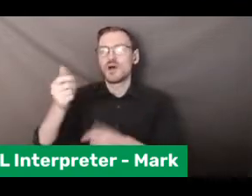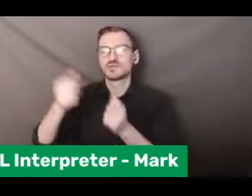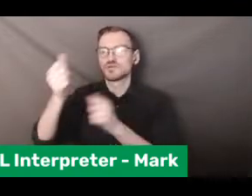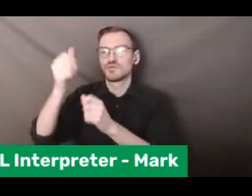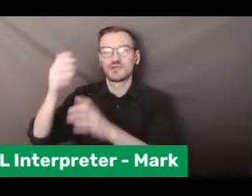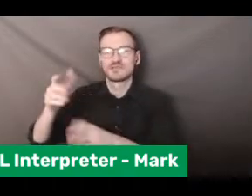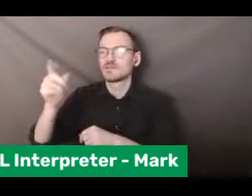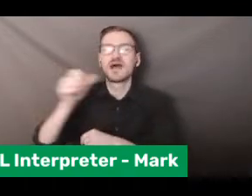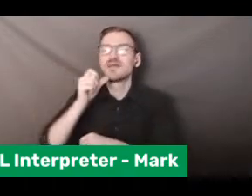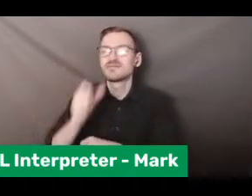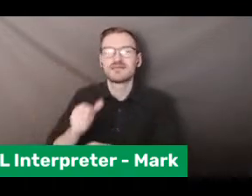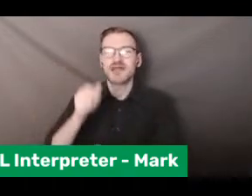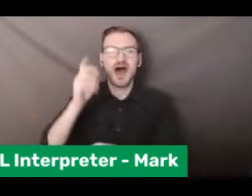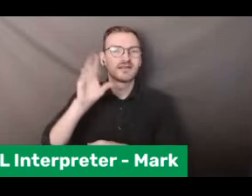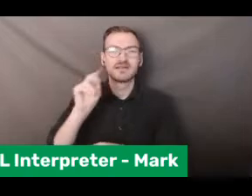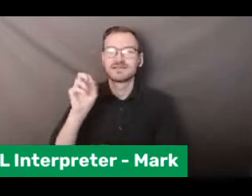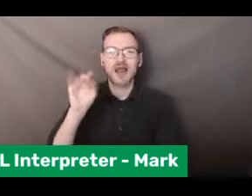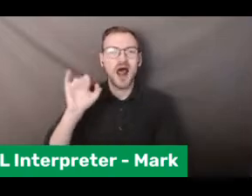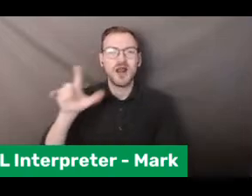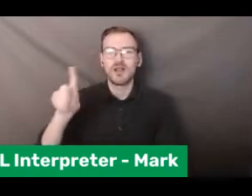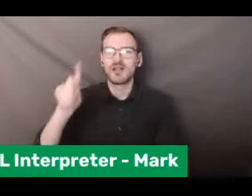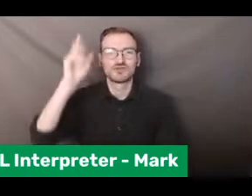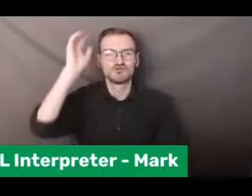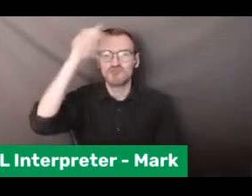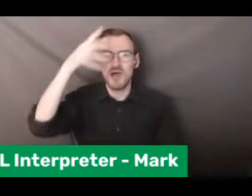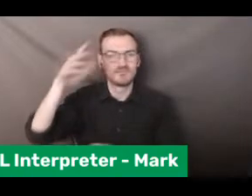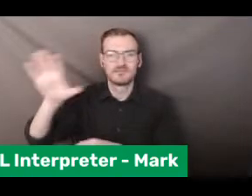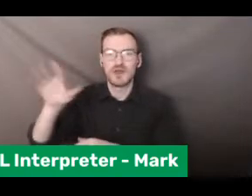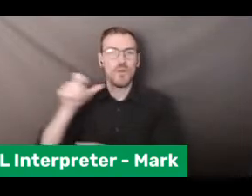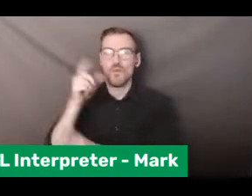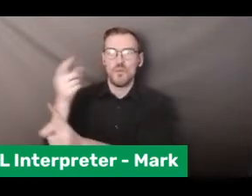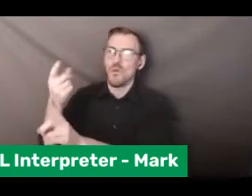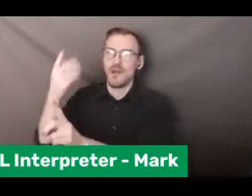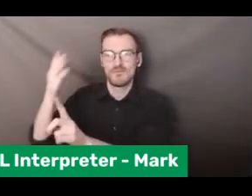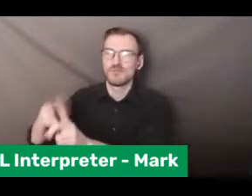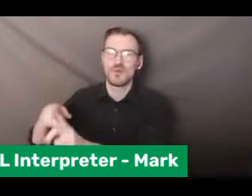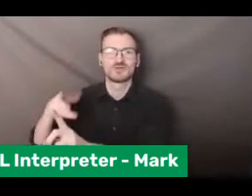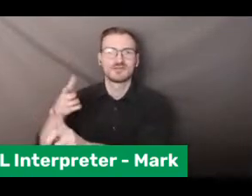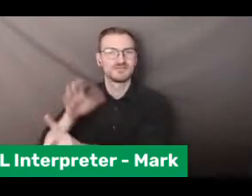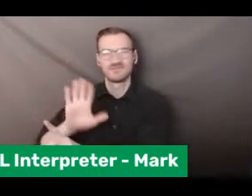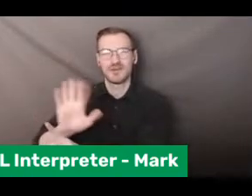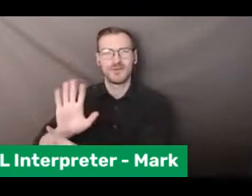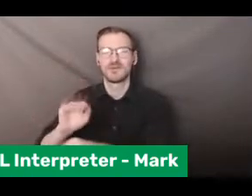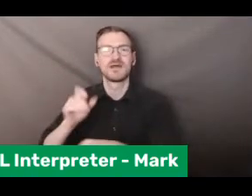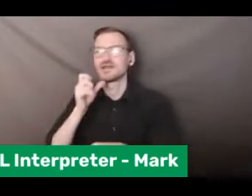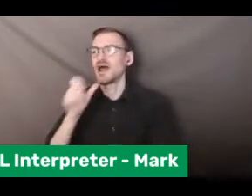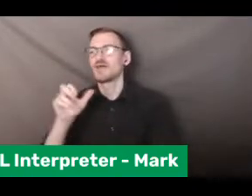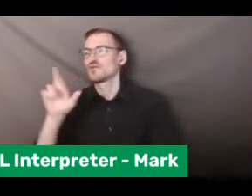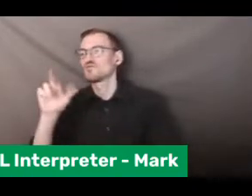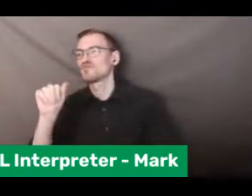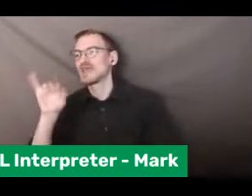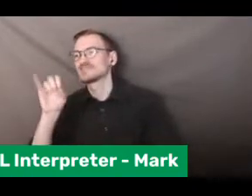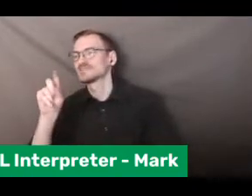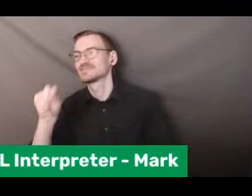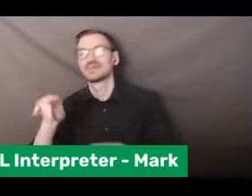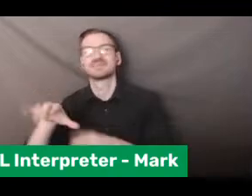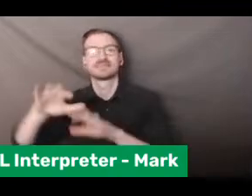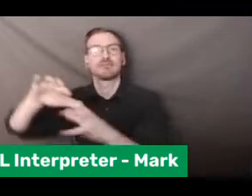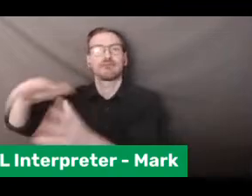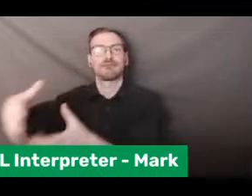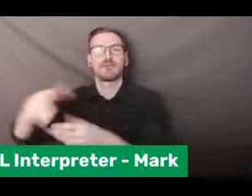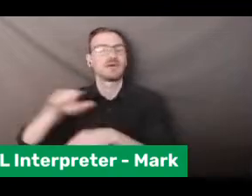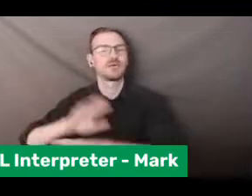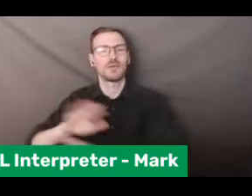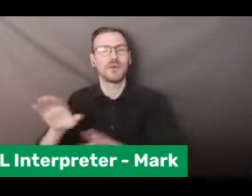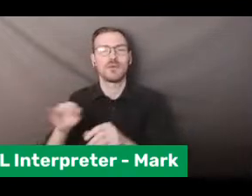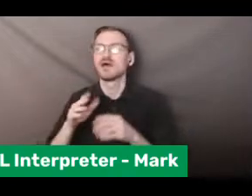person, not the racist, but a system that creates ecosystems for people to divide